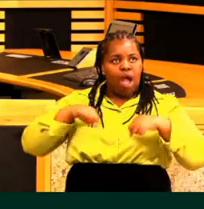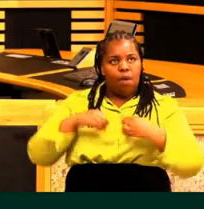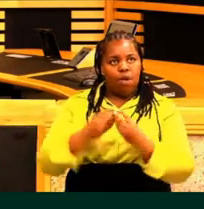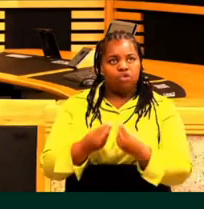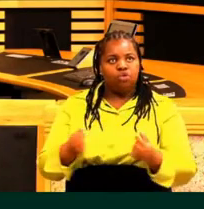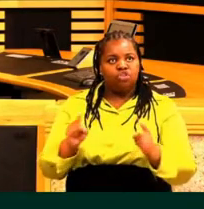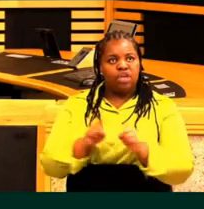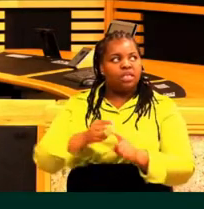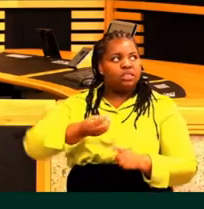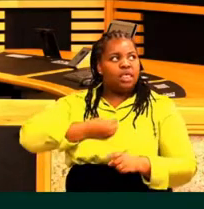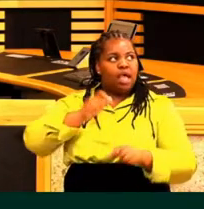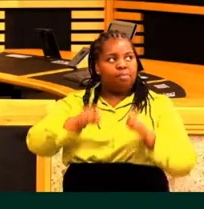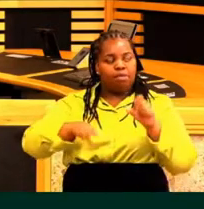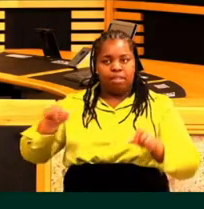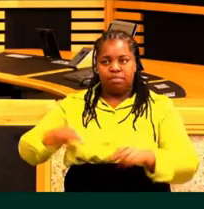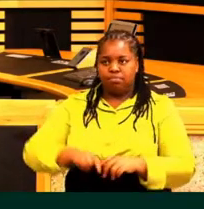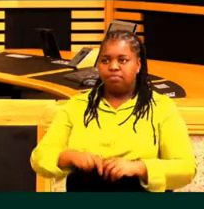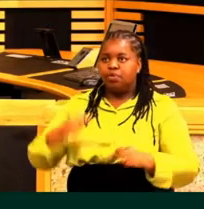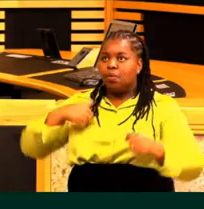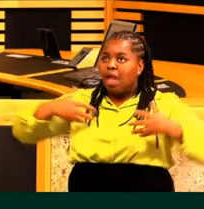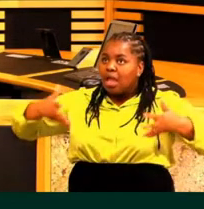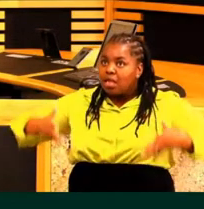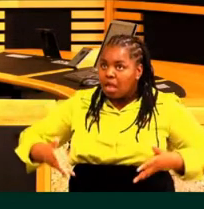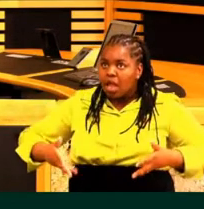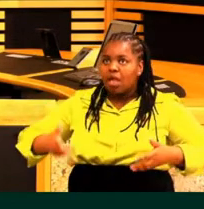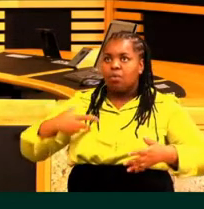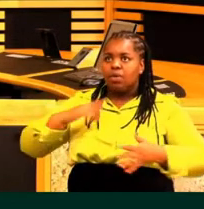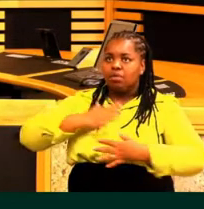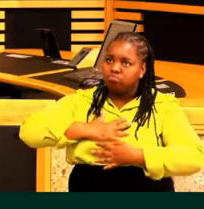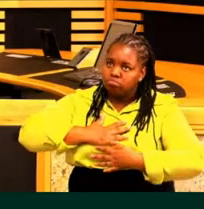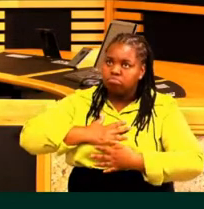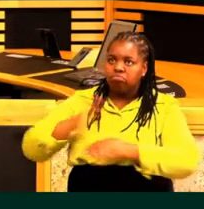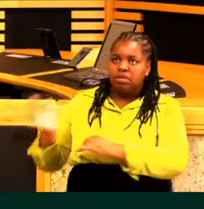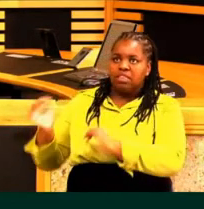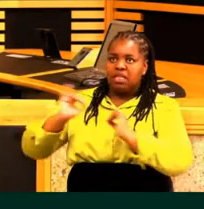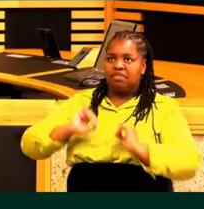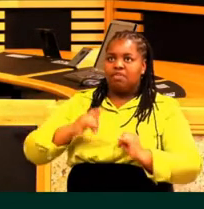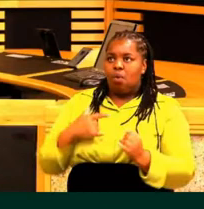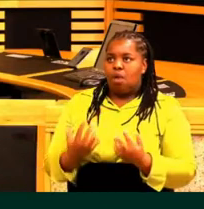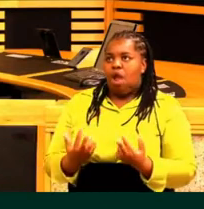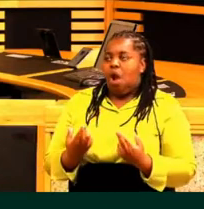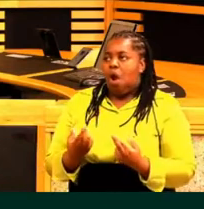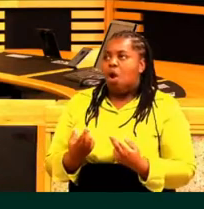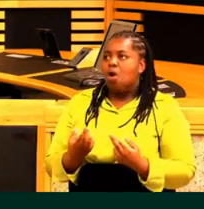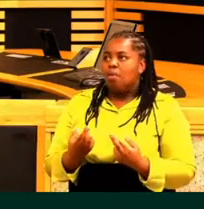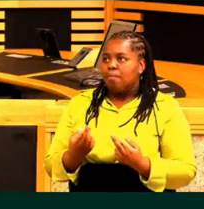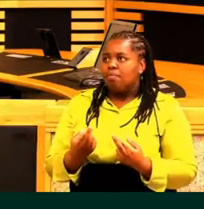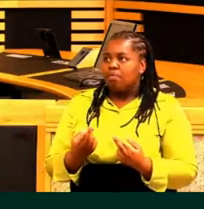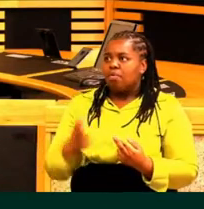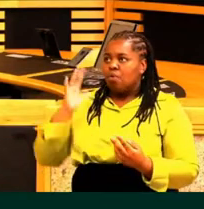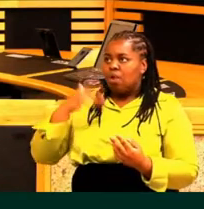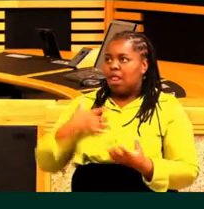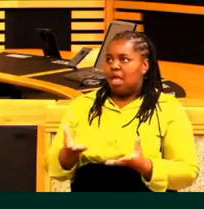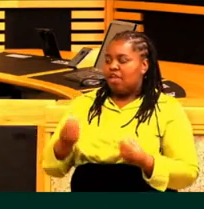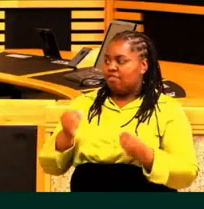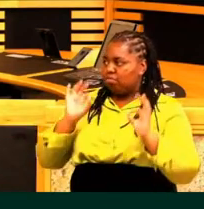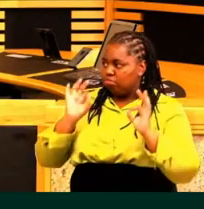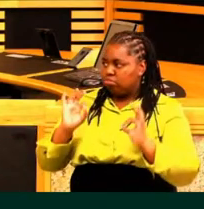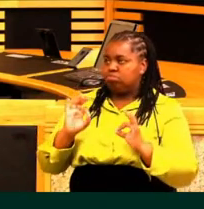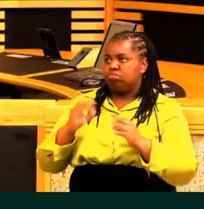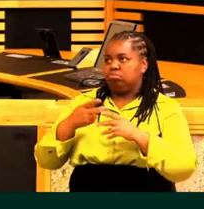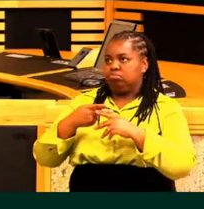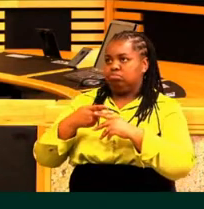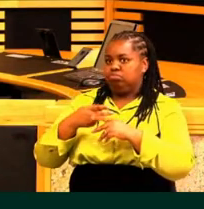people uh so we are here we honored the invites and hopefully um we will have a productive session